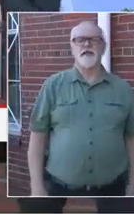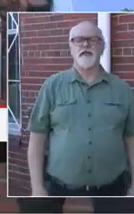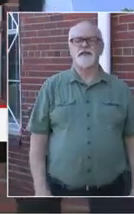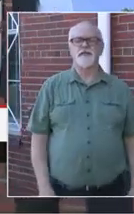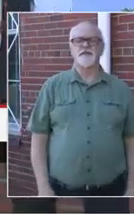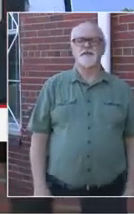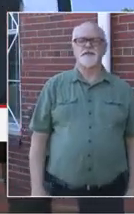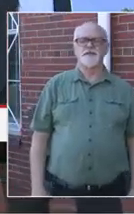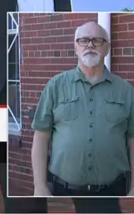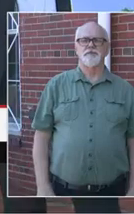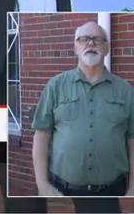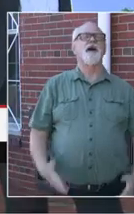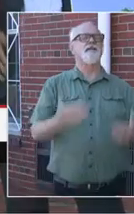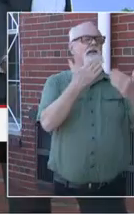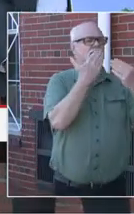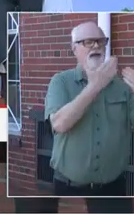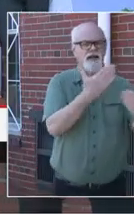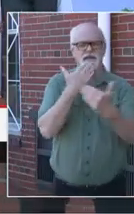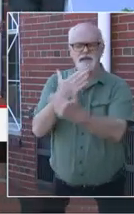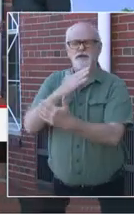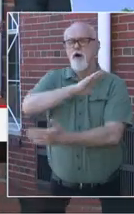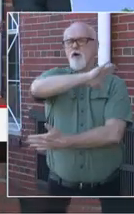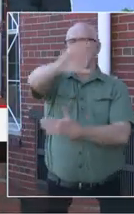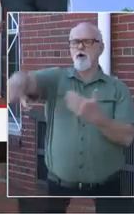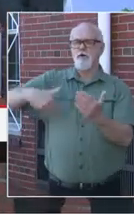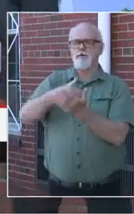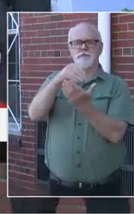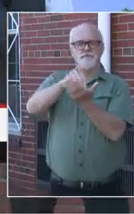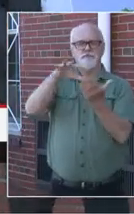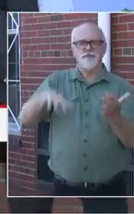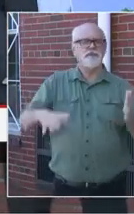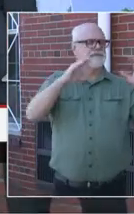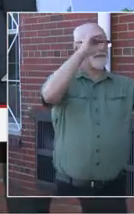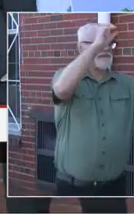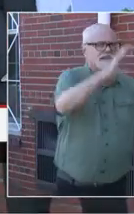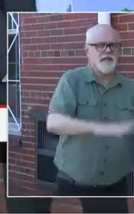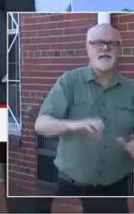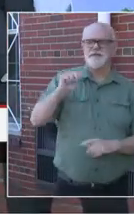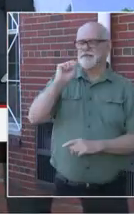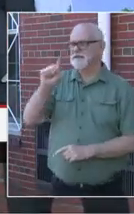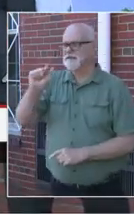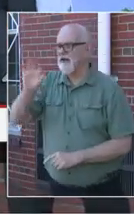And thank you also to the Burroughs students, teachers, staff, and families.